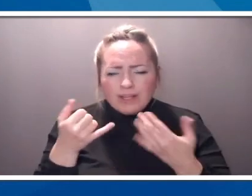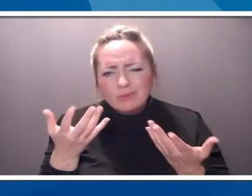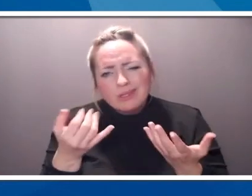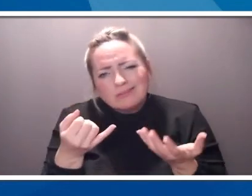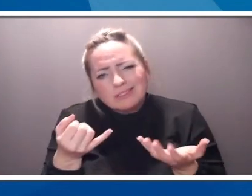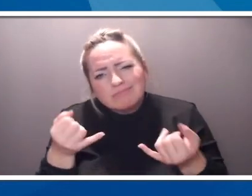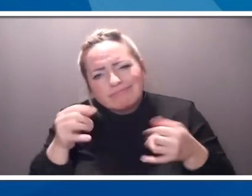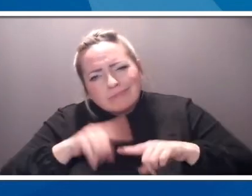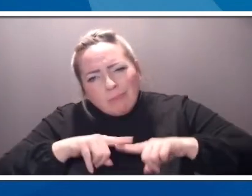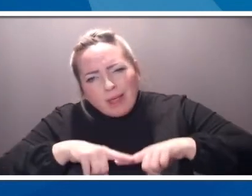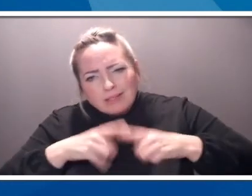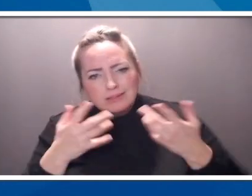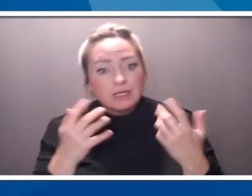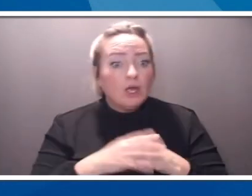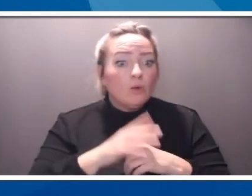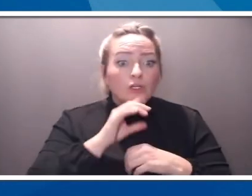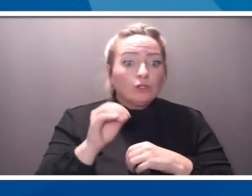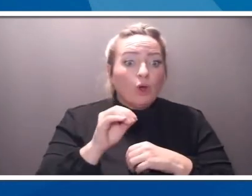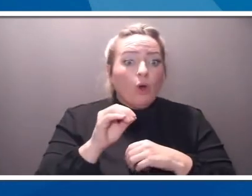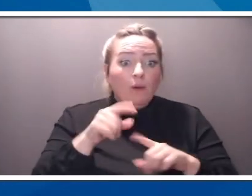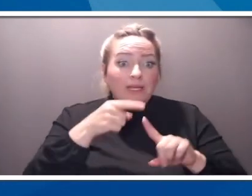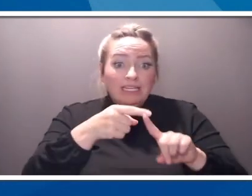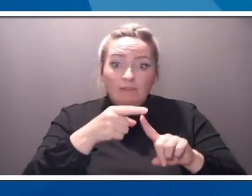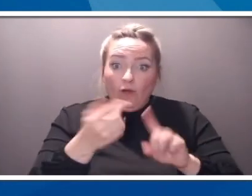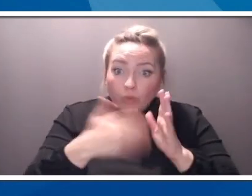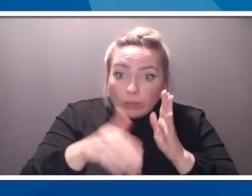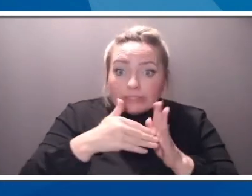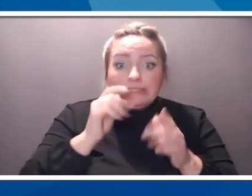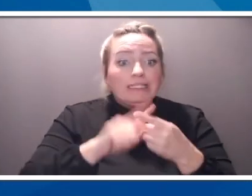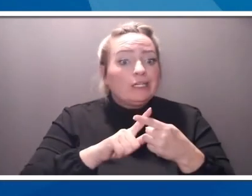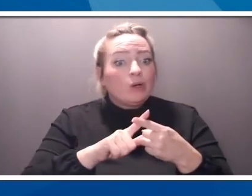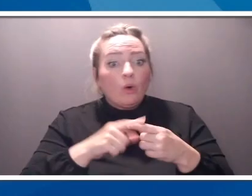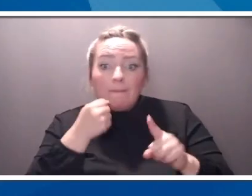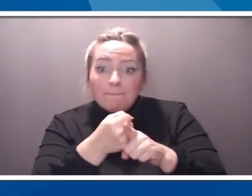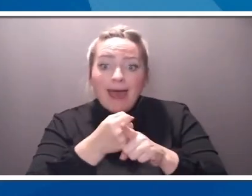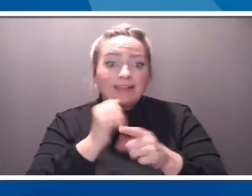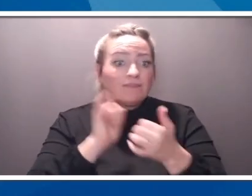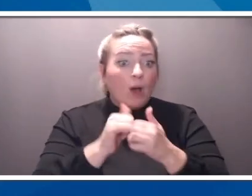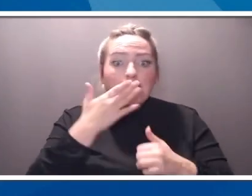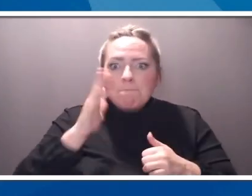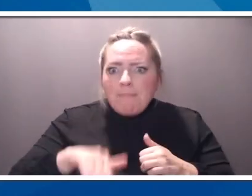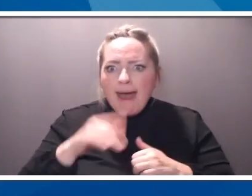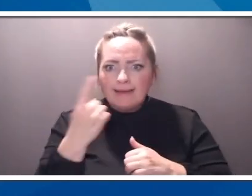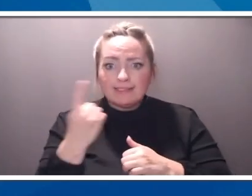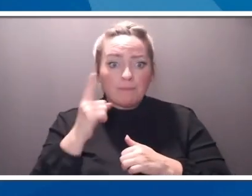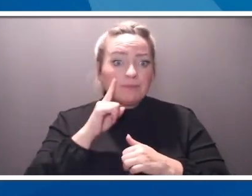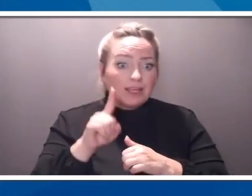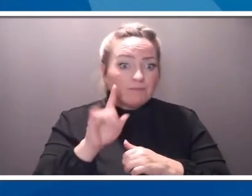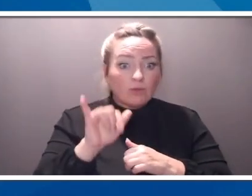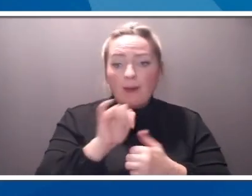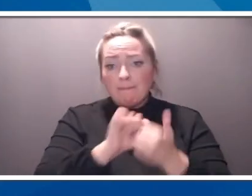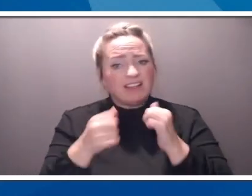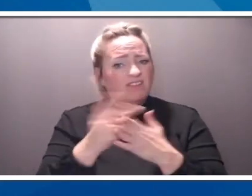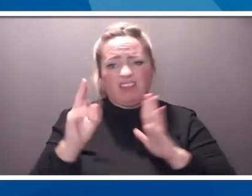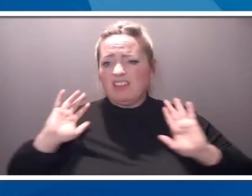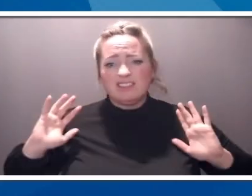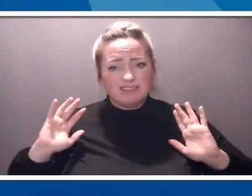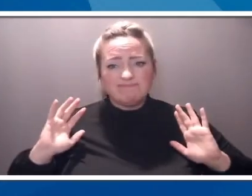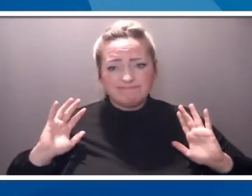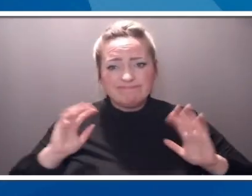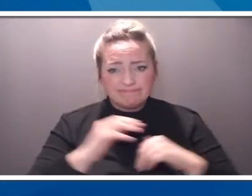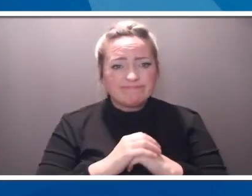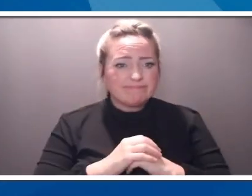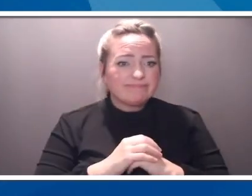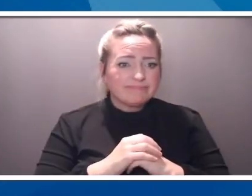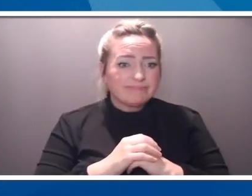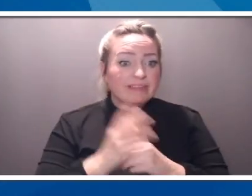that threshold. It's a line in the sand. There's no weight given to impact or frequency of how bad something is off. You either